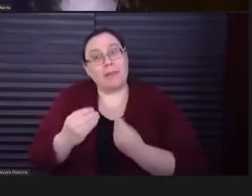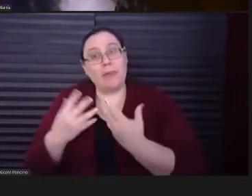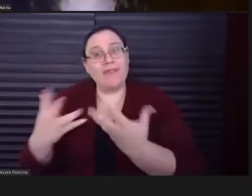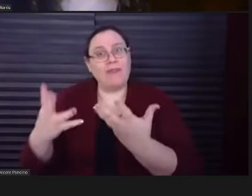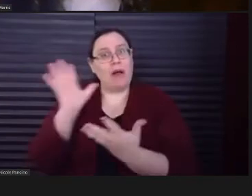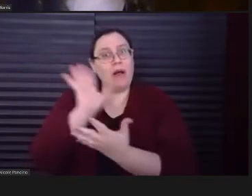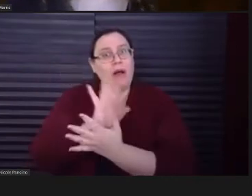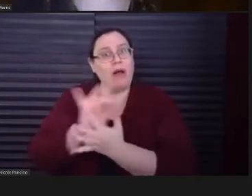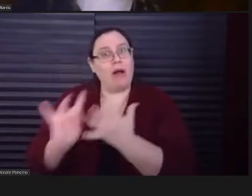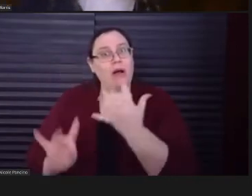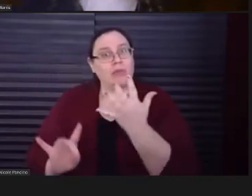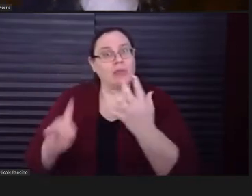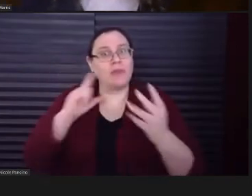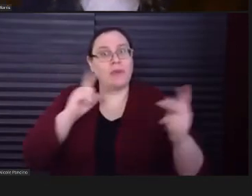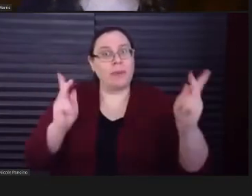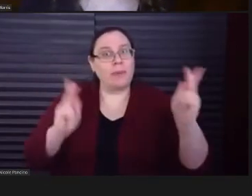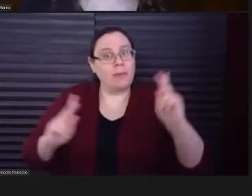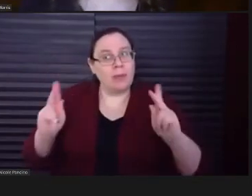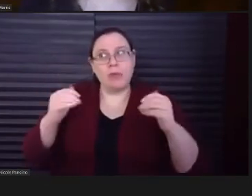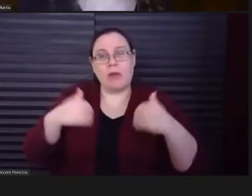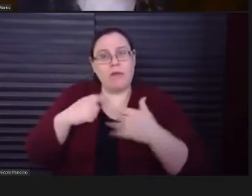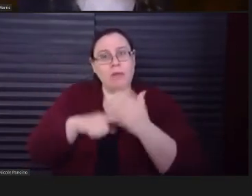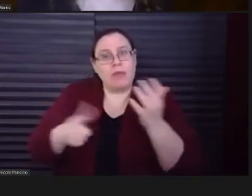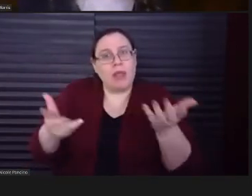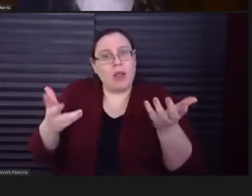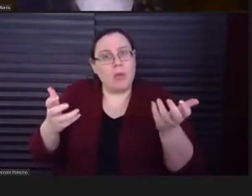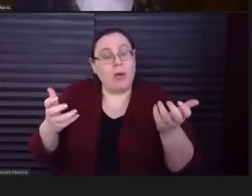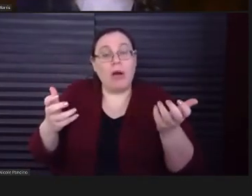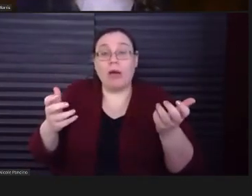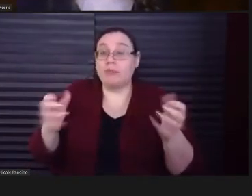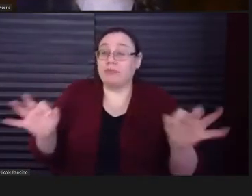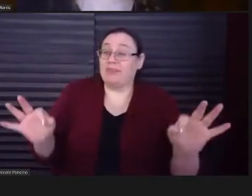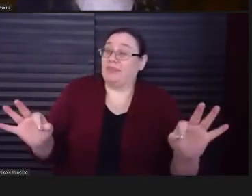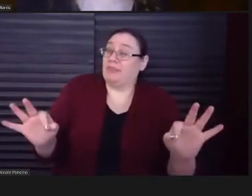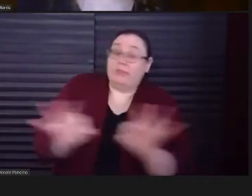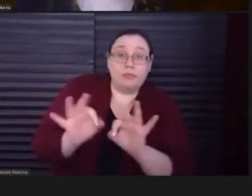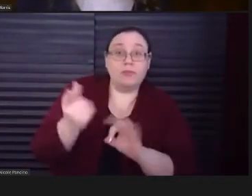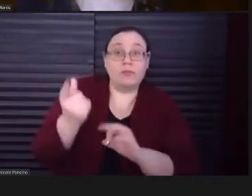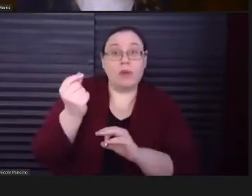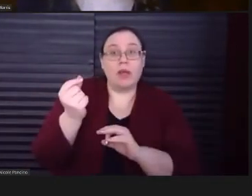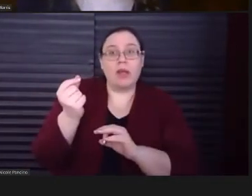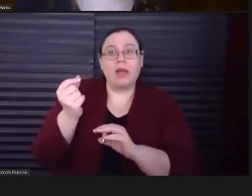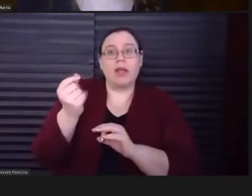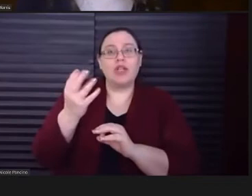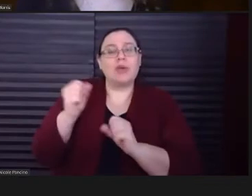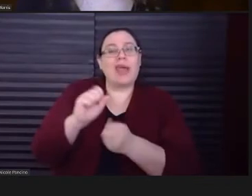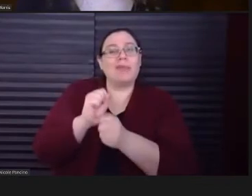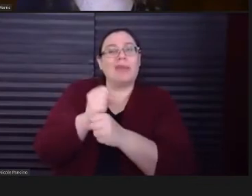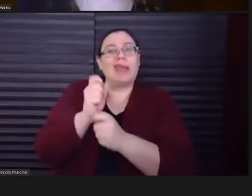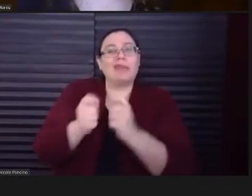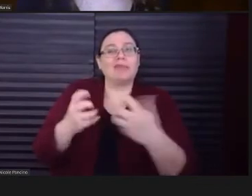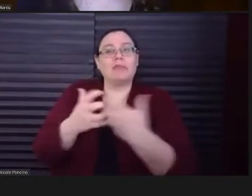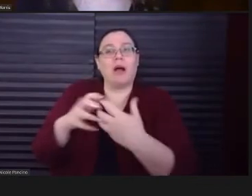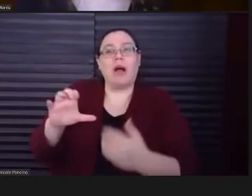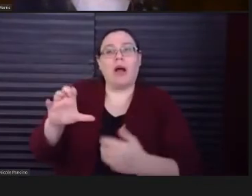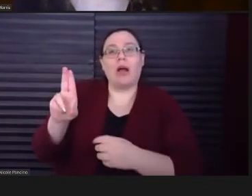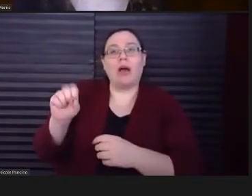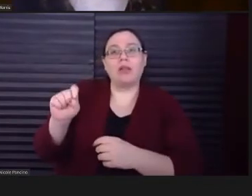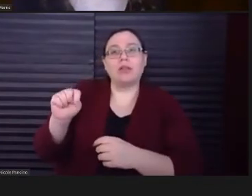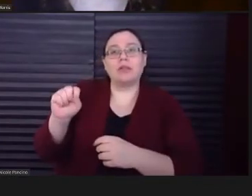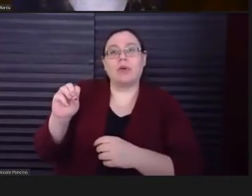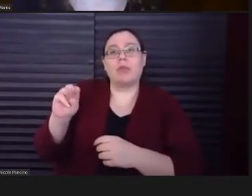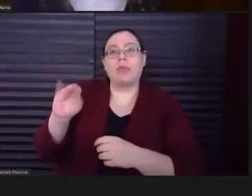options for people to have what they want. Because I think the key thing is that things become customizable. You're never going to get one answer that meets everyone's